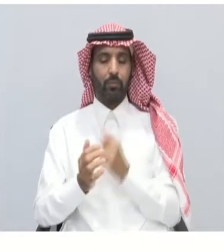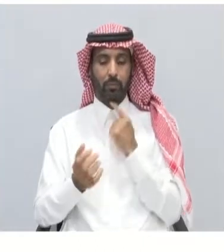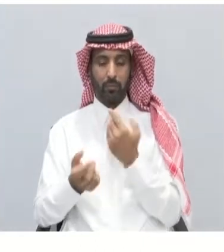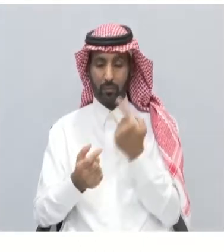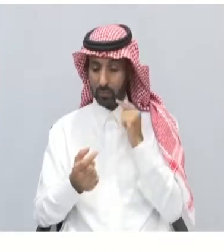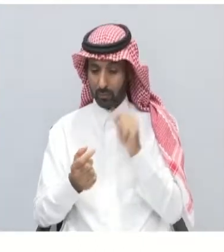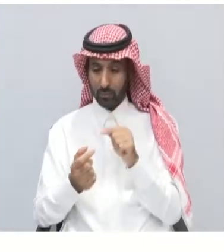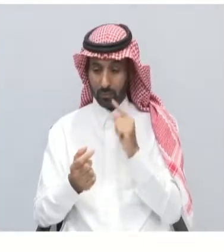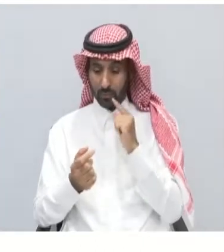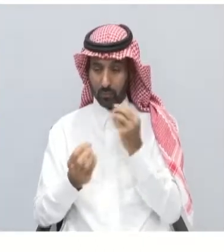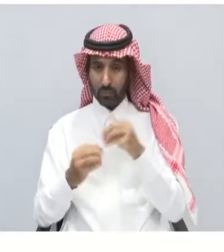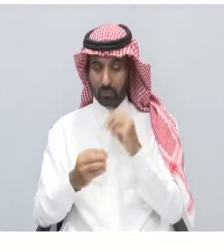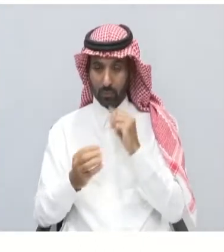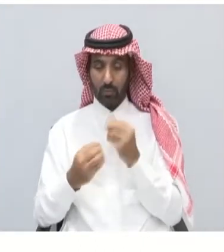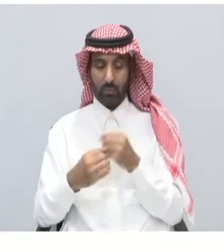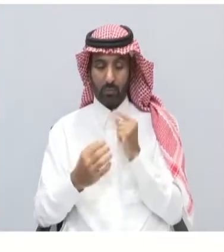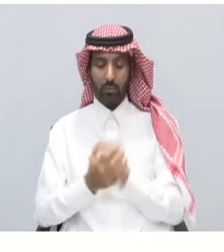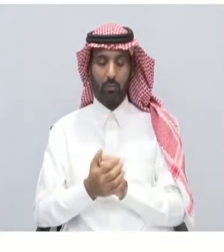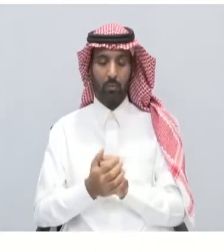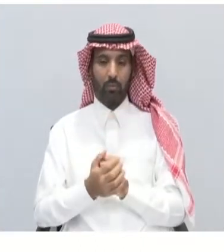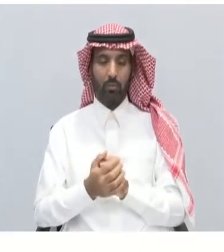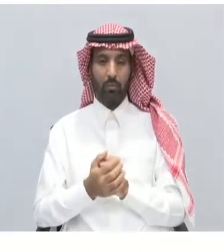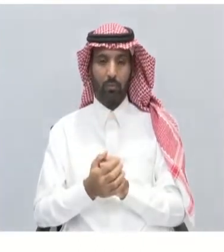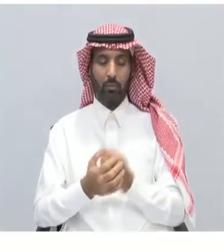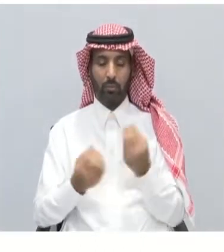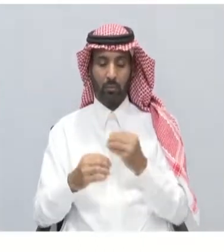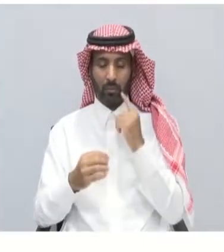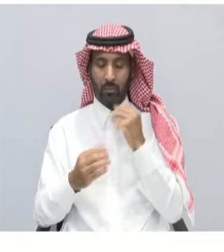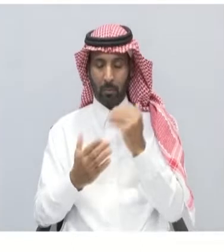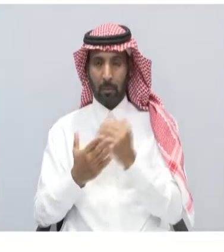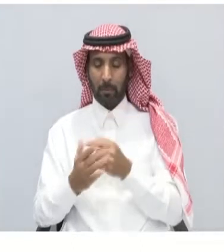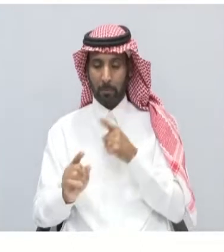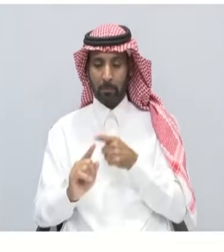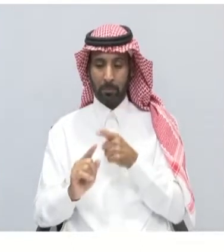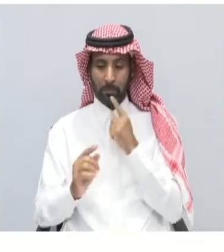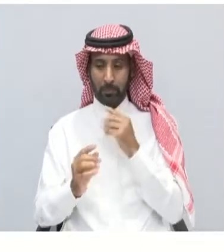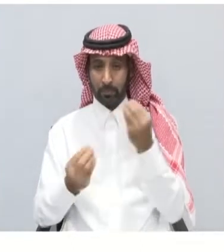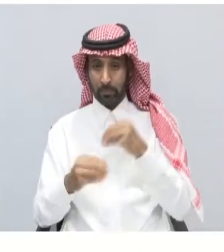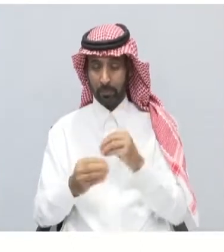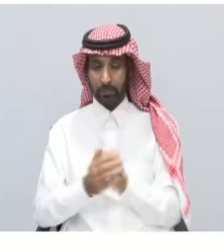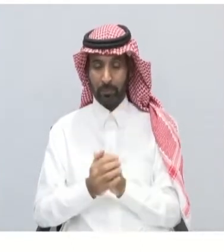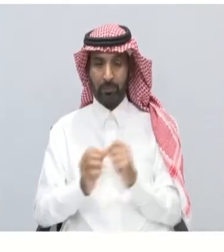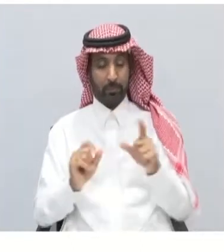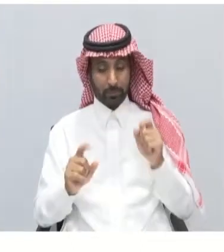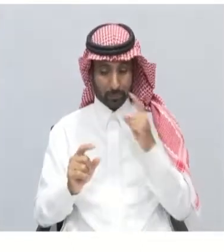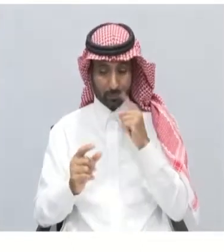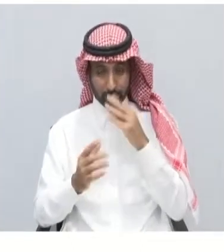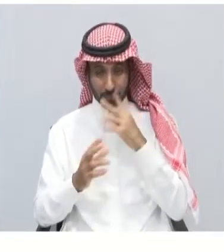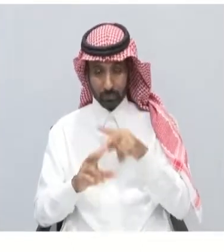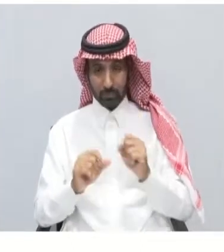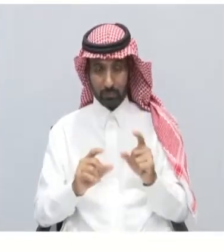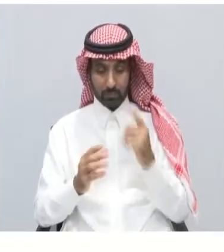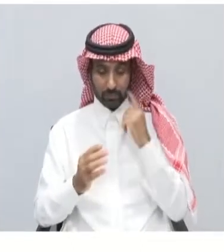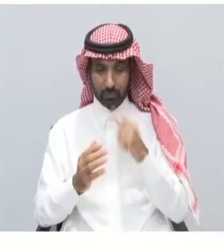press add so they can add it to the list of complaints. We can see it in our books this side. Okay? So